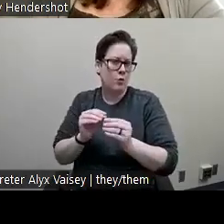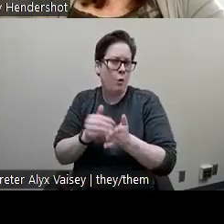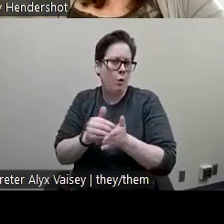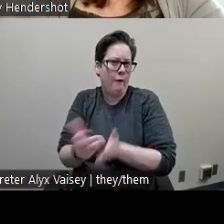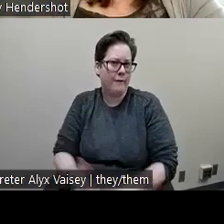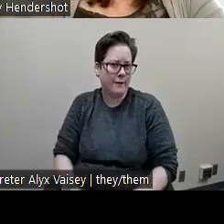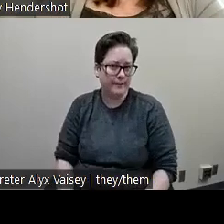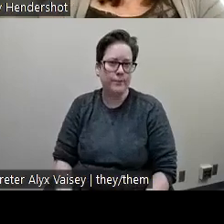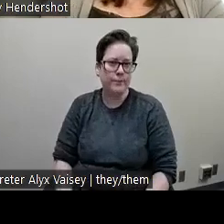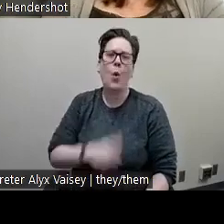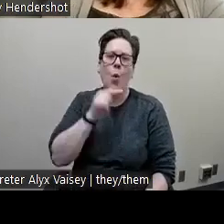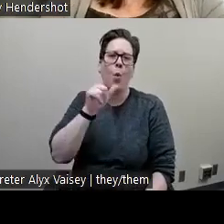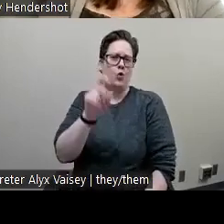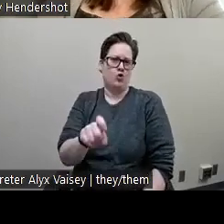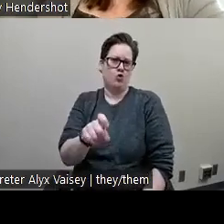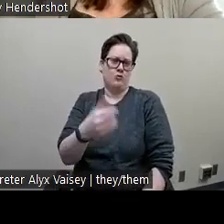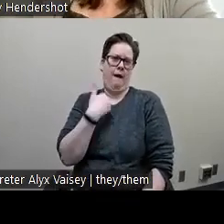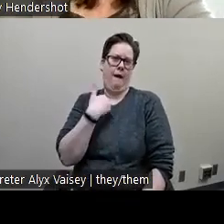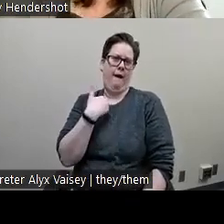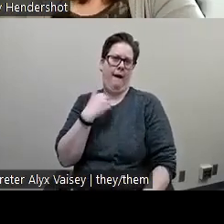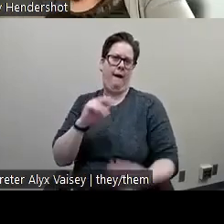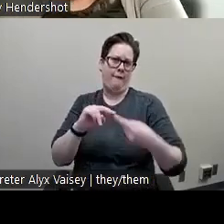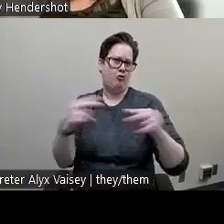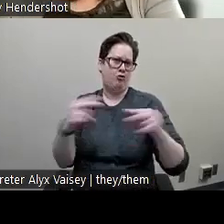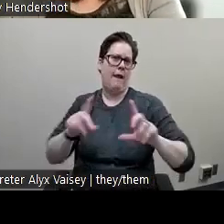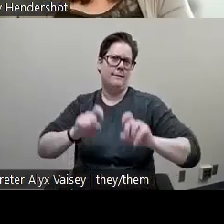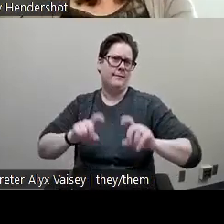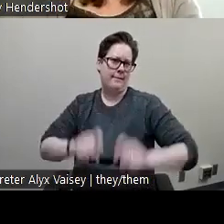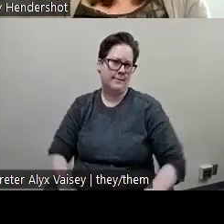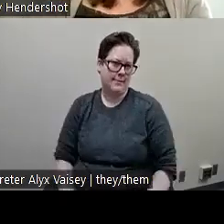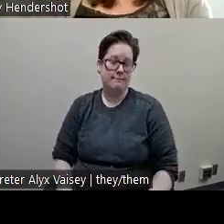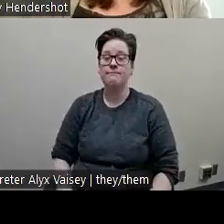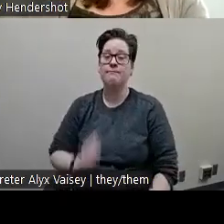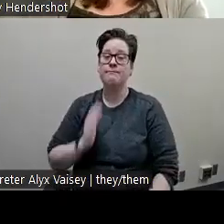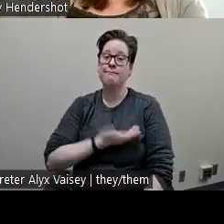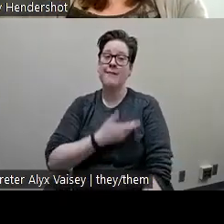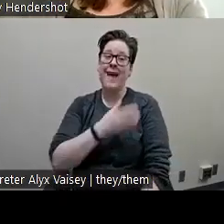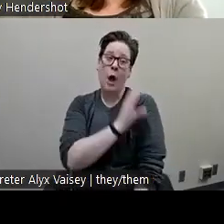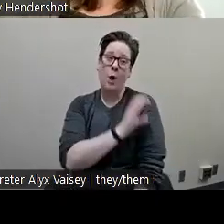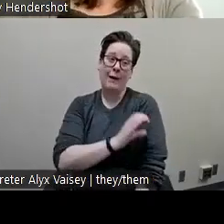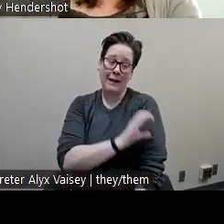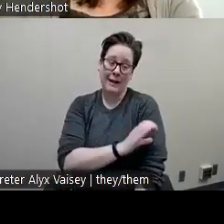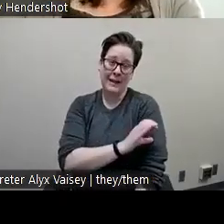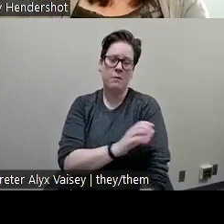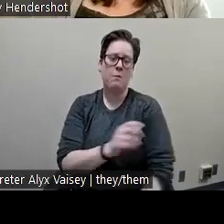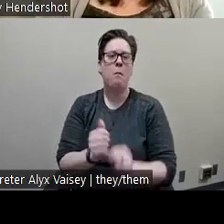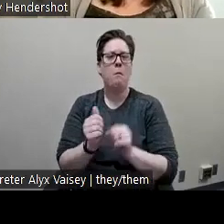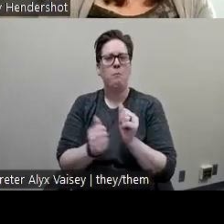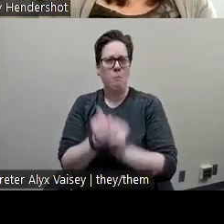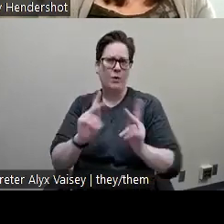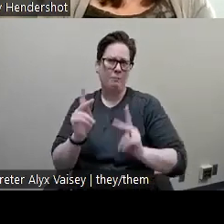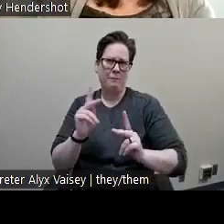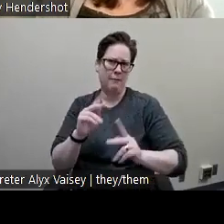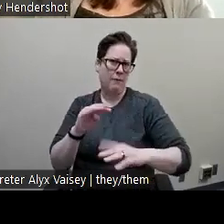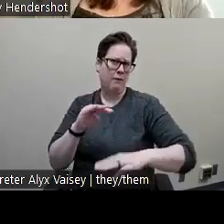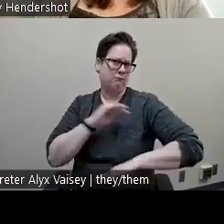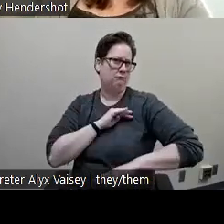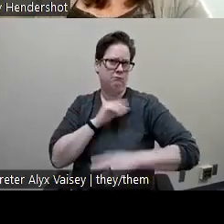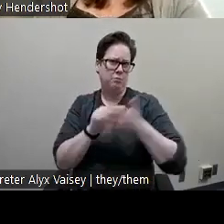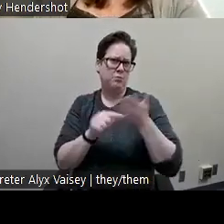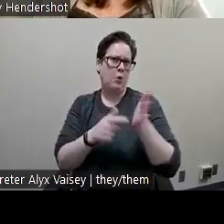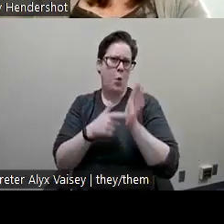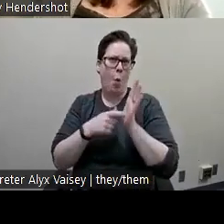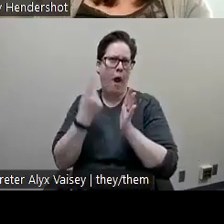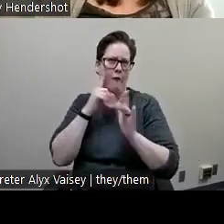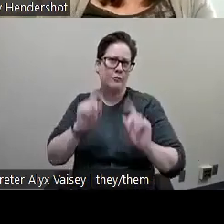So who should have genetic testing? In our clinic, most people meet criteria at this point for